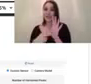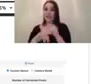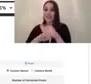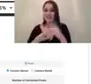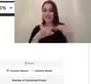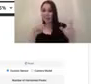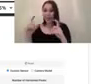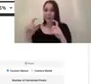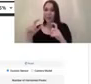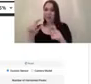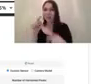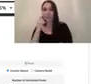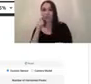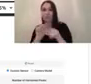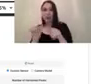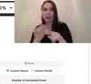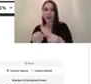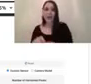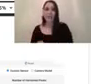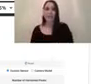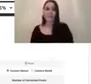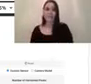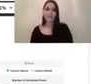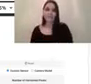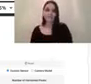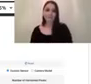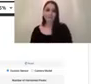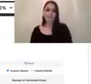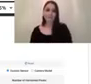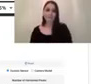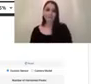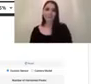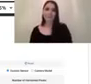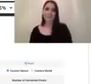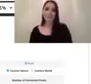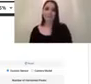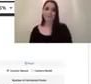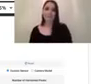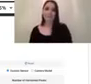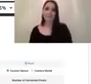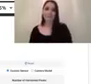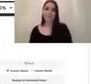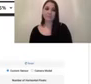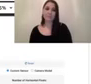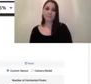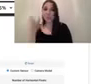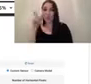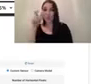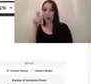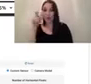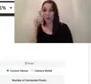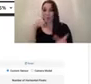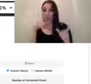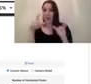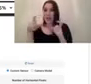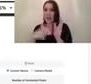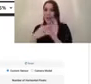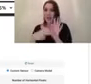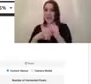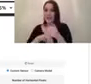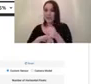Sometimes to buy it if the supplier don't want to lend you, just to borrow you the lens, you will need to buy